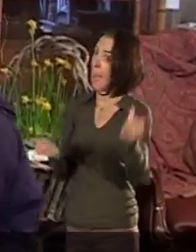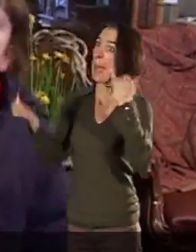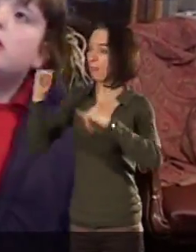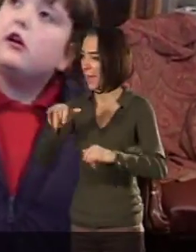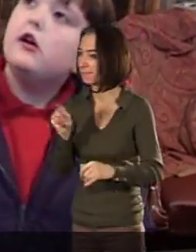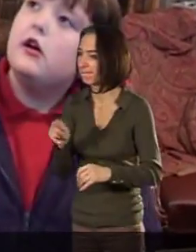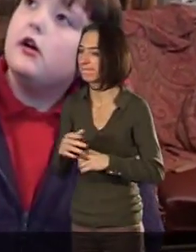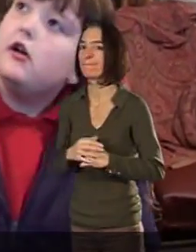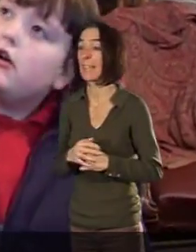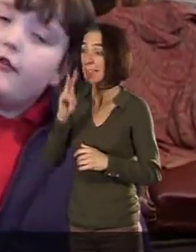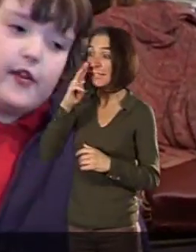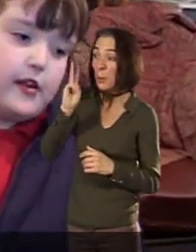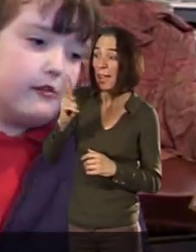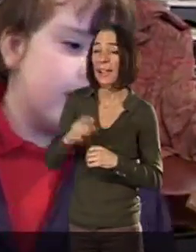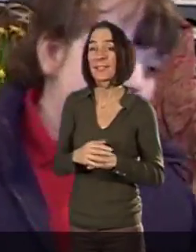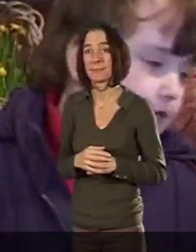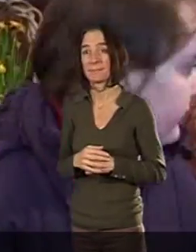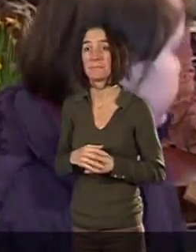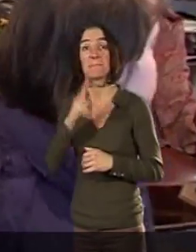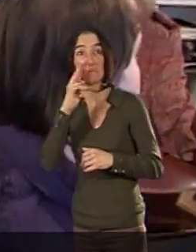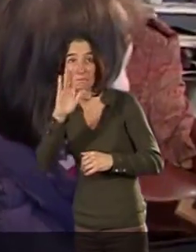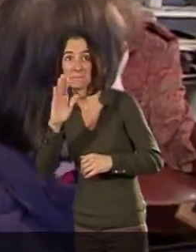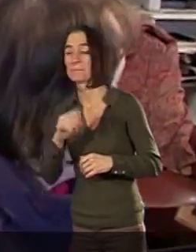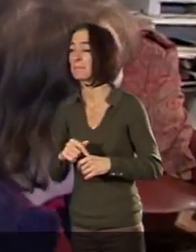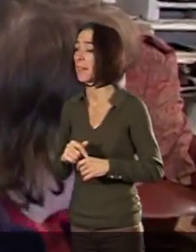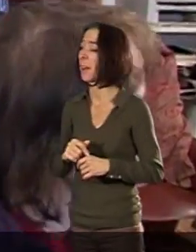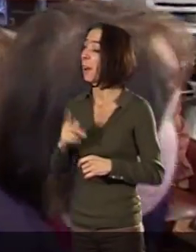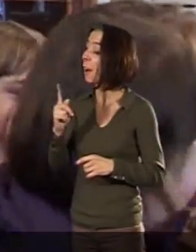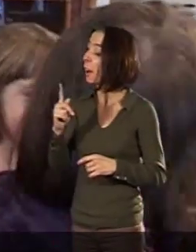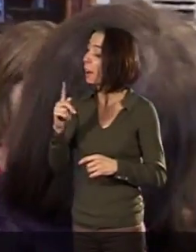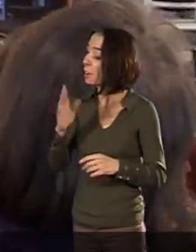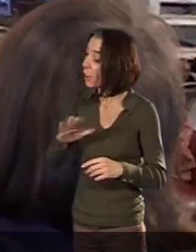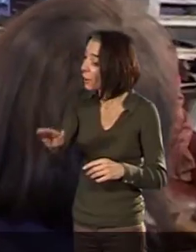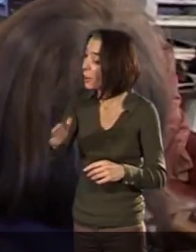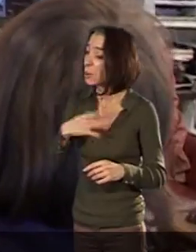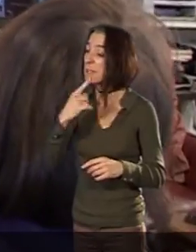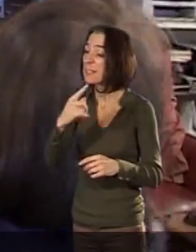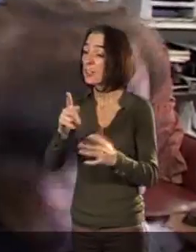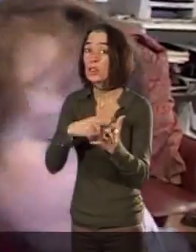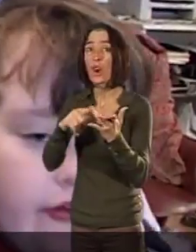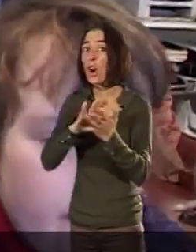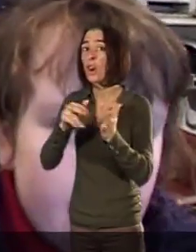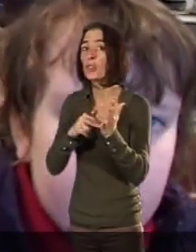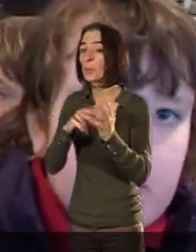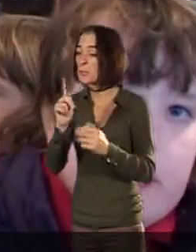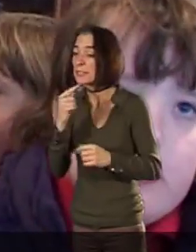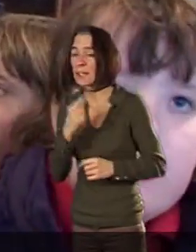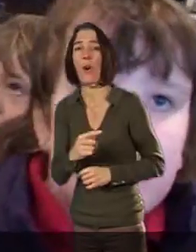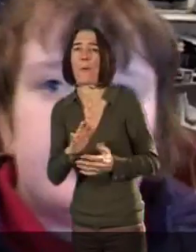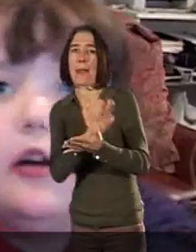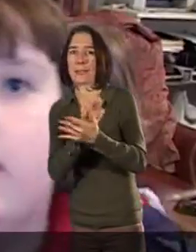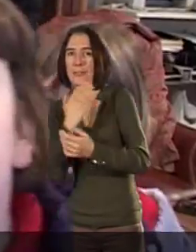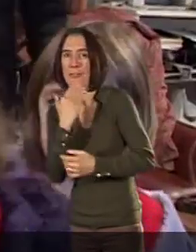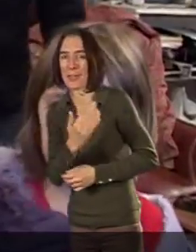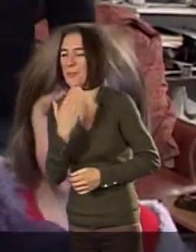fairground. Two again. Two again. Again. I've no doubt. Katie, what do you need to say to John today? Thank you, John. It's a pleasure.